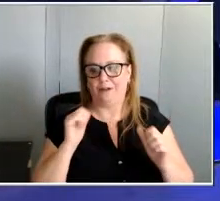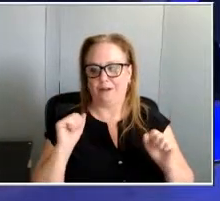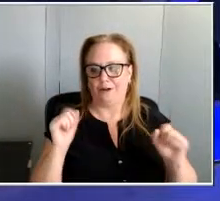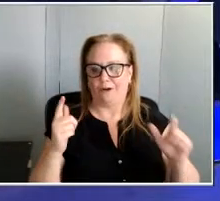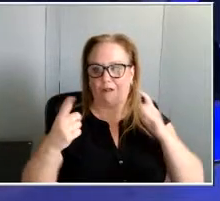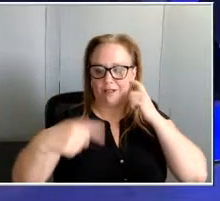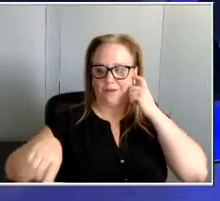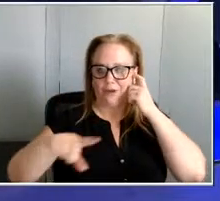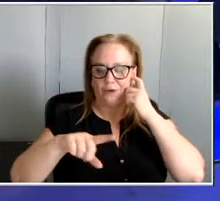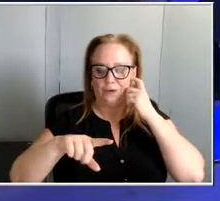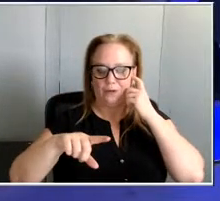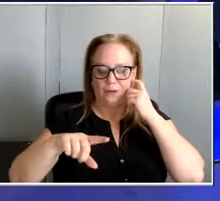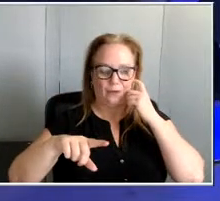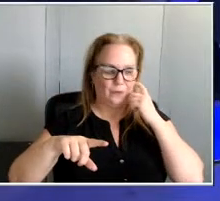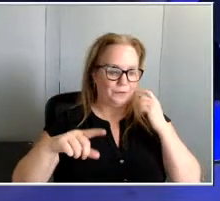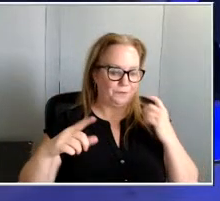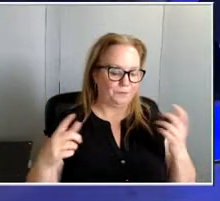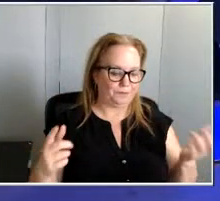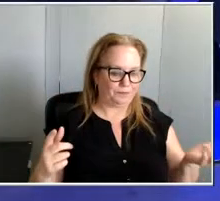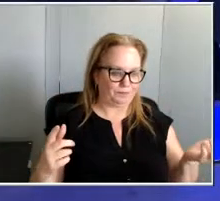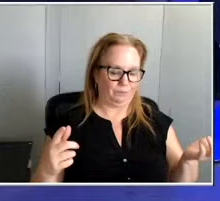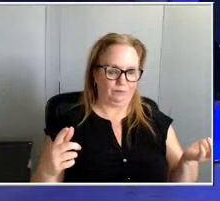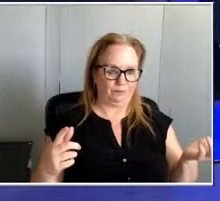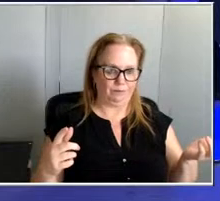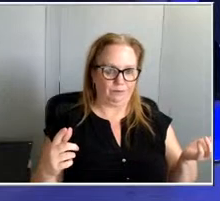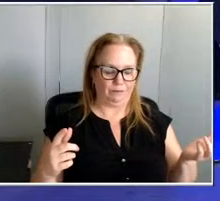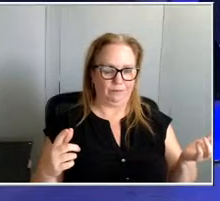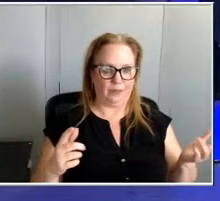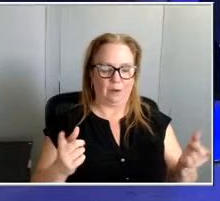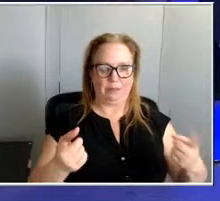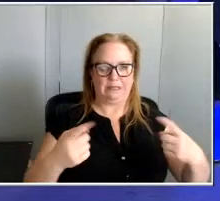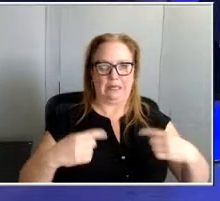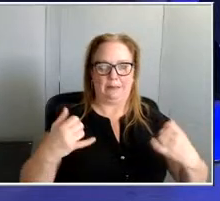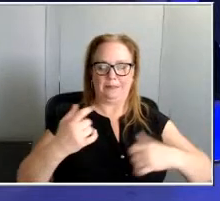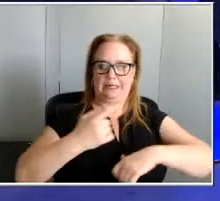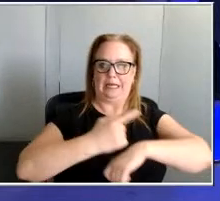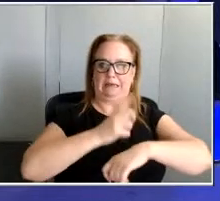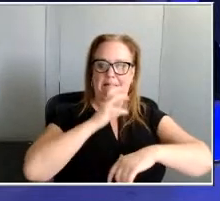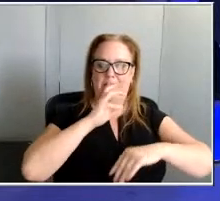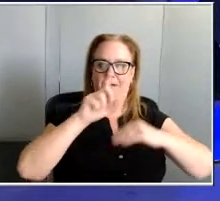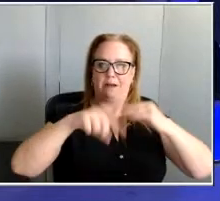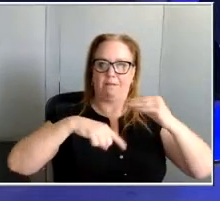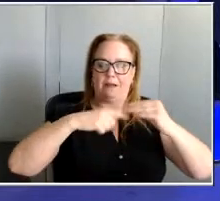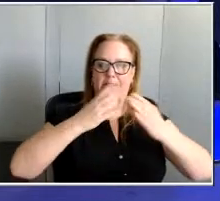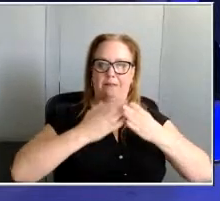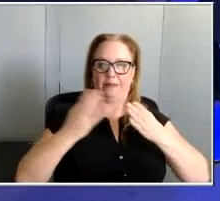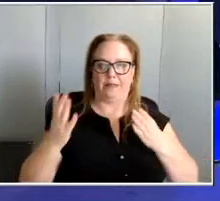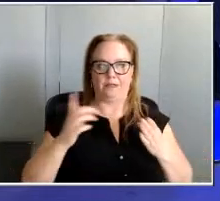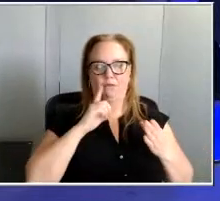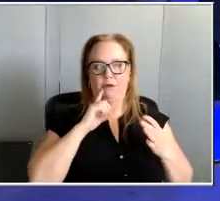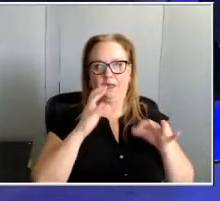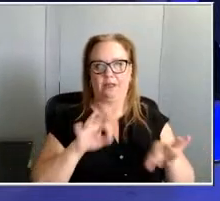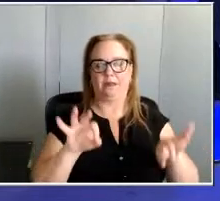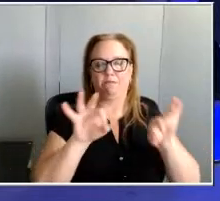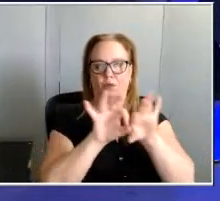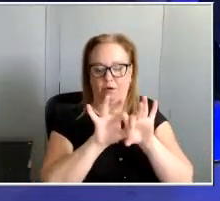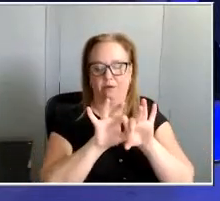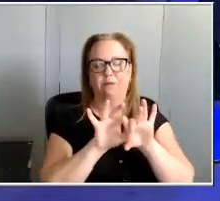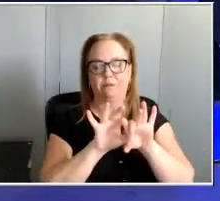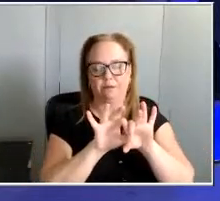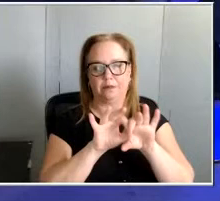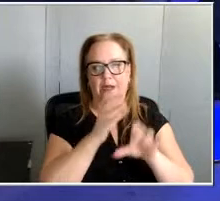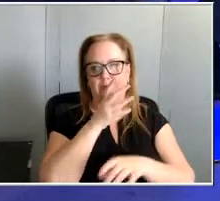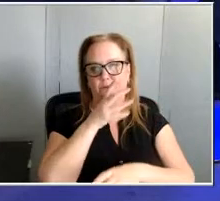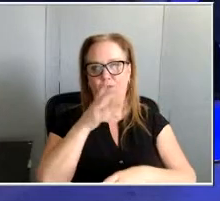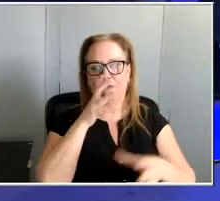you were able to be here today and talk a little bit about some things that are really important out in rural